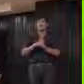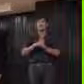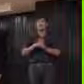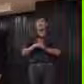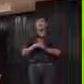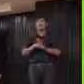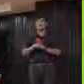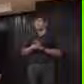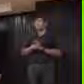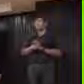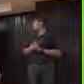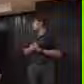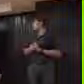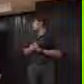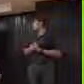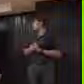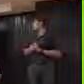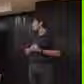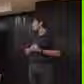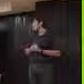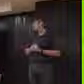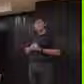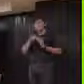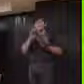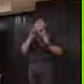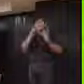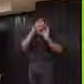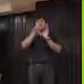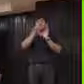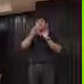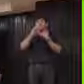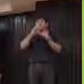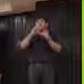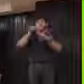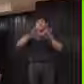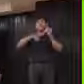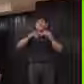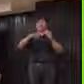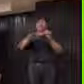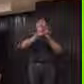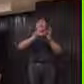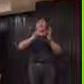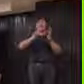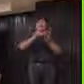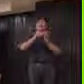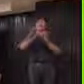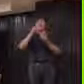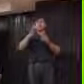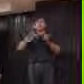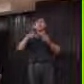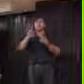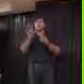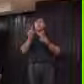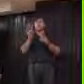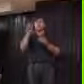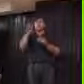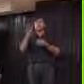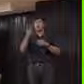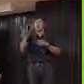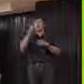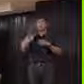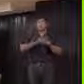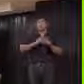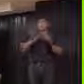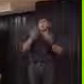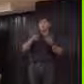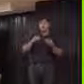what do you call it, the ballot, the reading of the ballot papers, I was told had